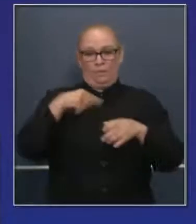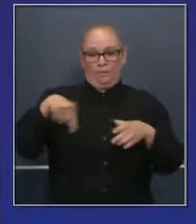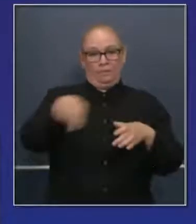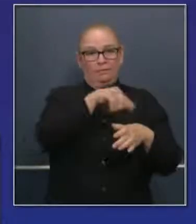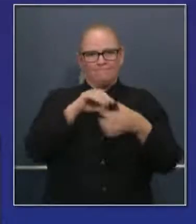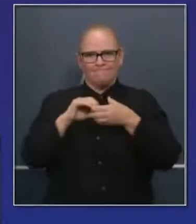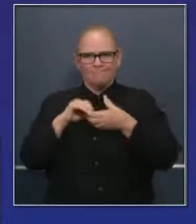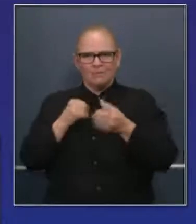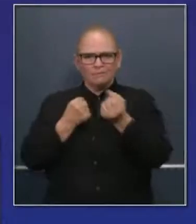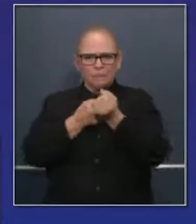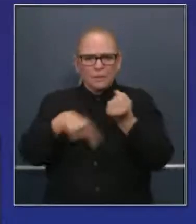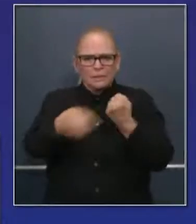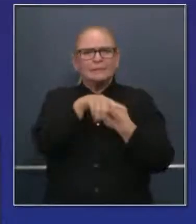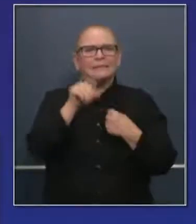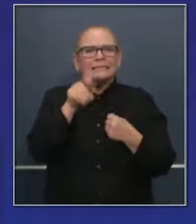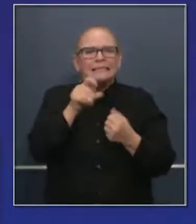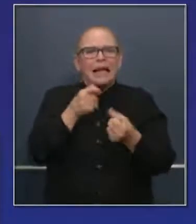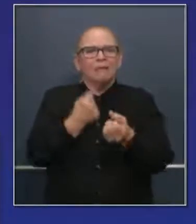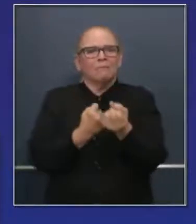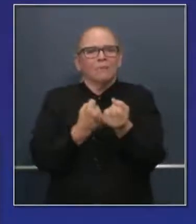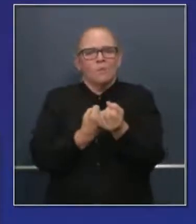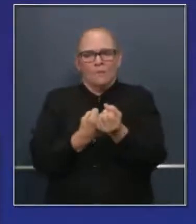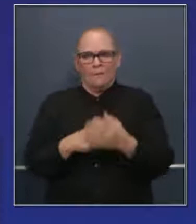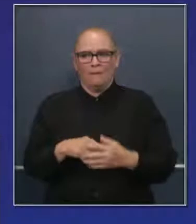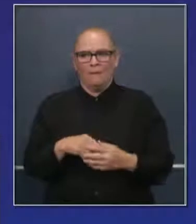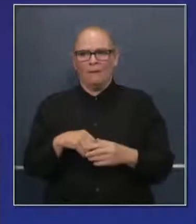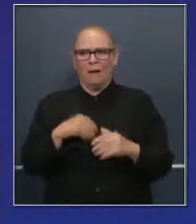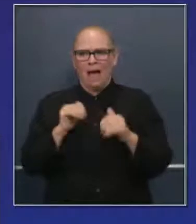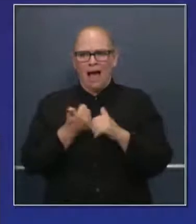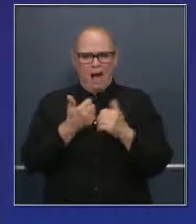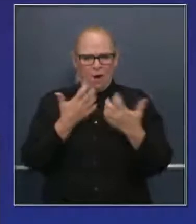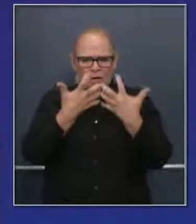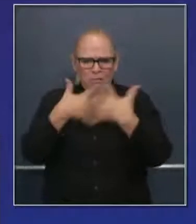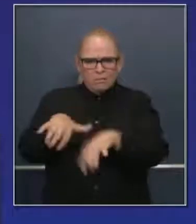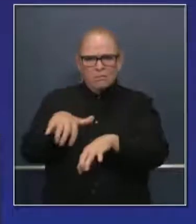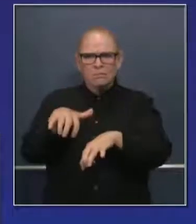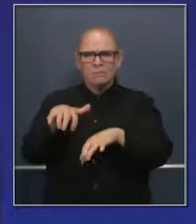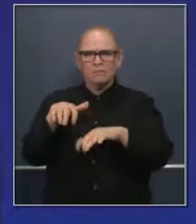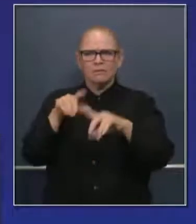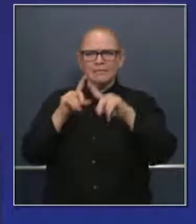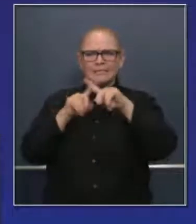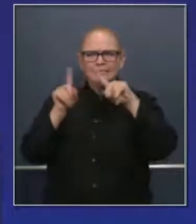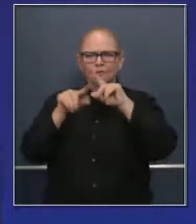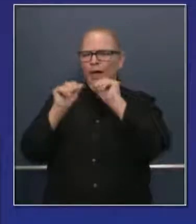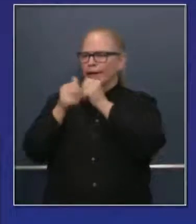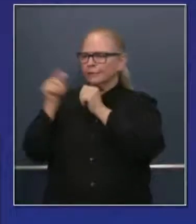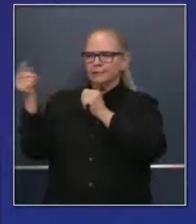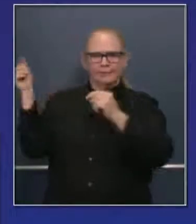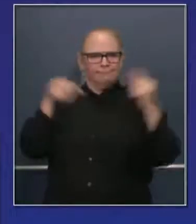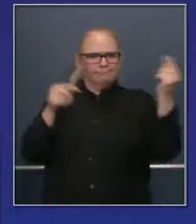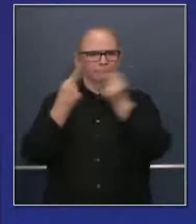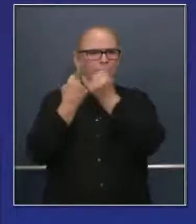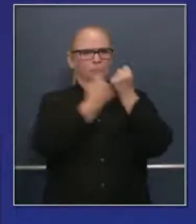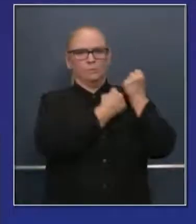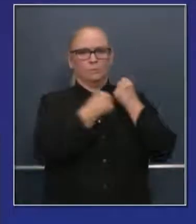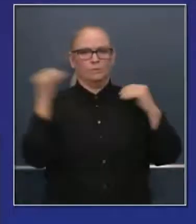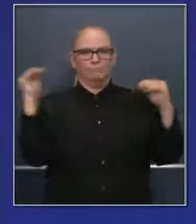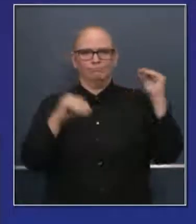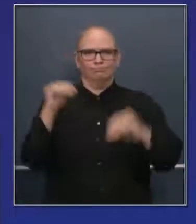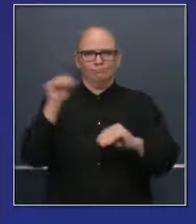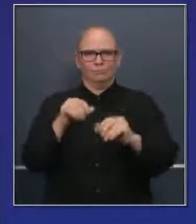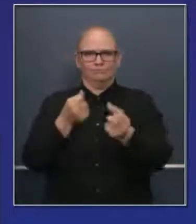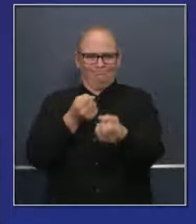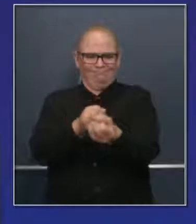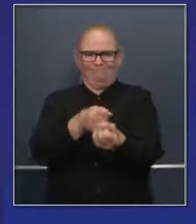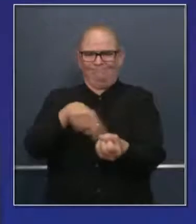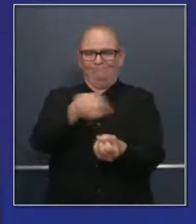more traditionally as it relates to how we organize and construct our approach to dealing with other emergencies